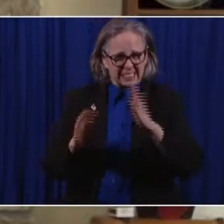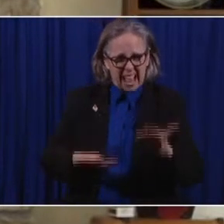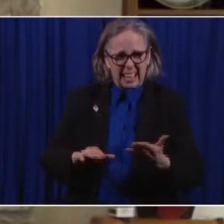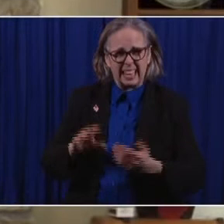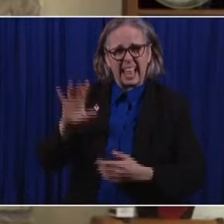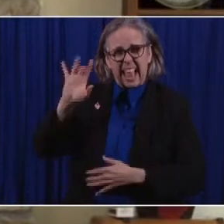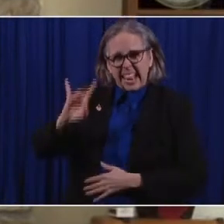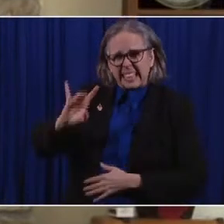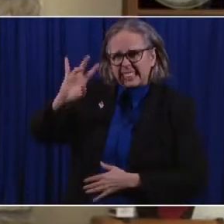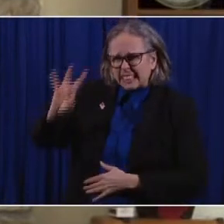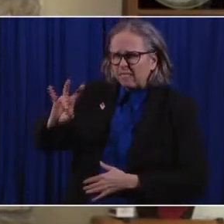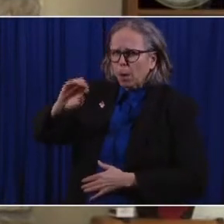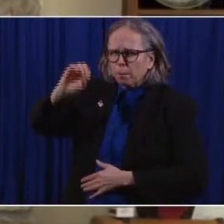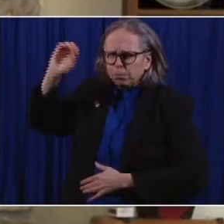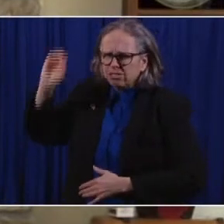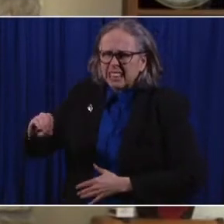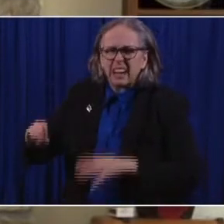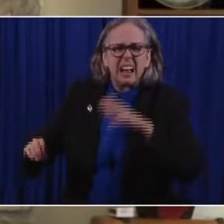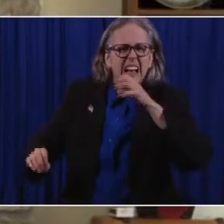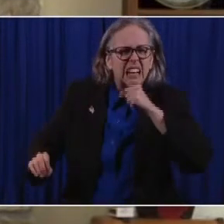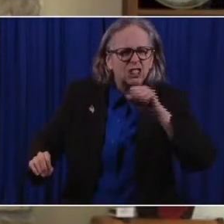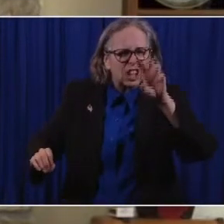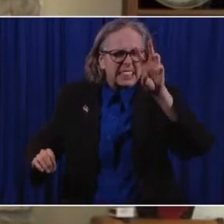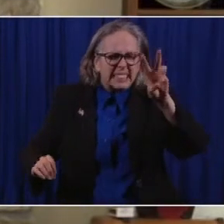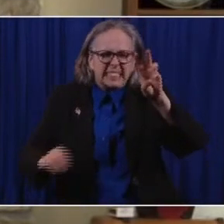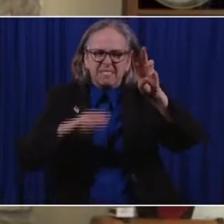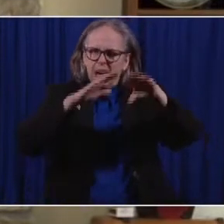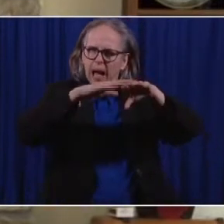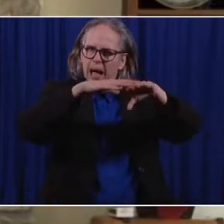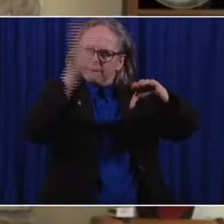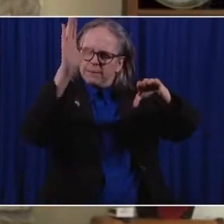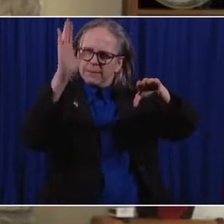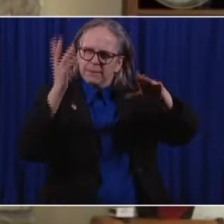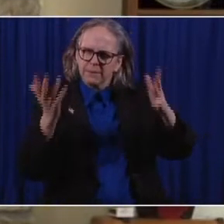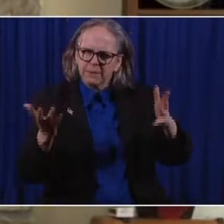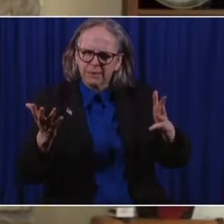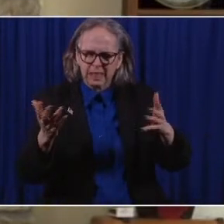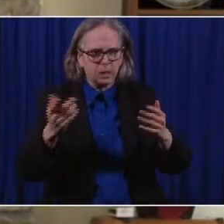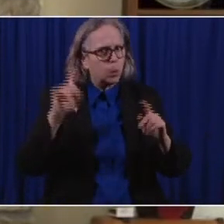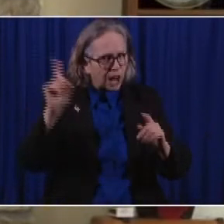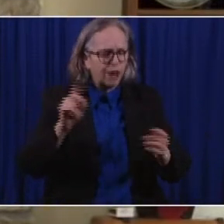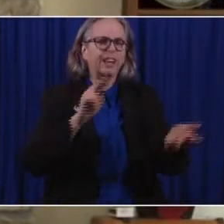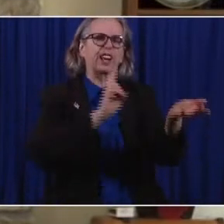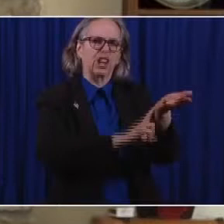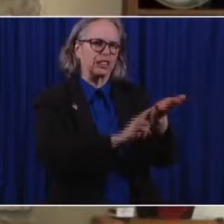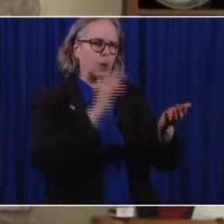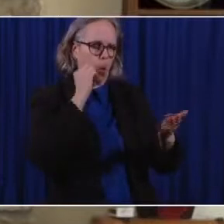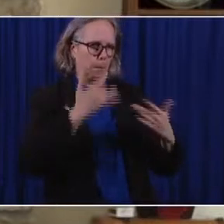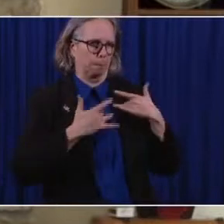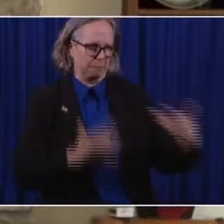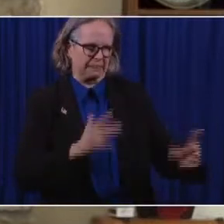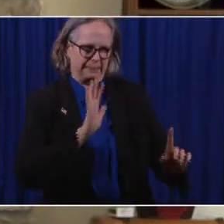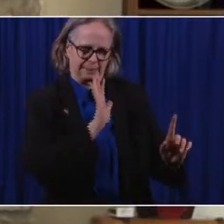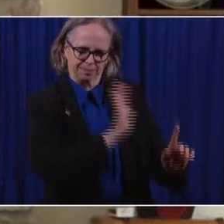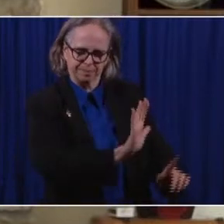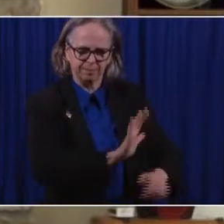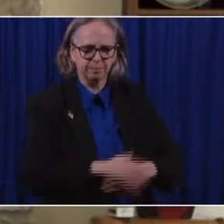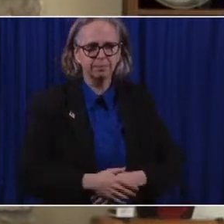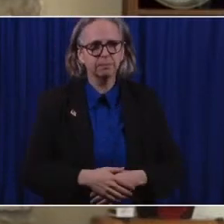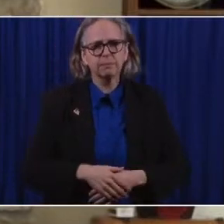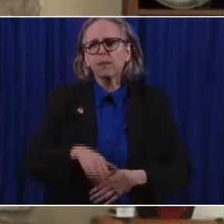nursing homes, and we just told you about that. But we also, of course, have people who are not in nursing homes, who are out in the